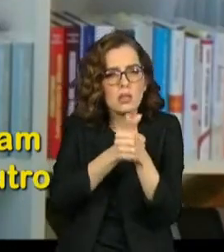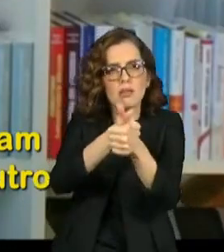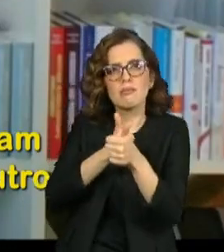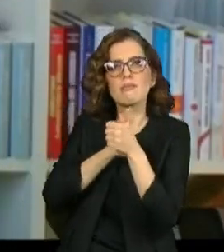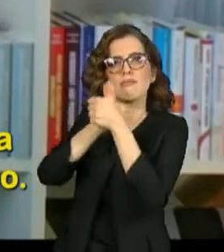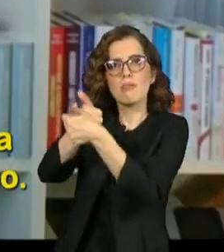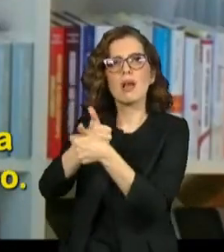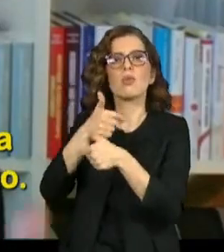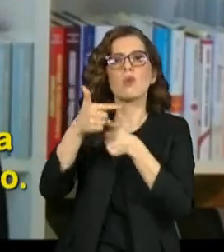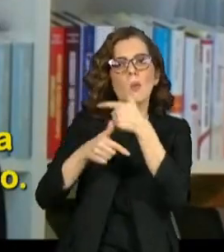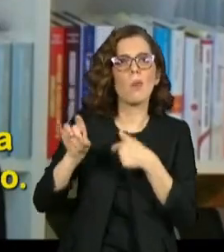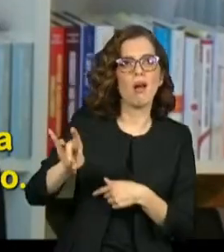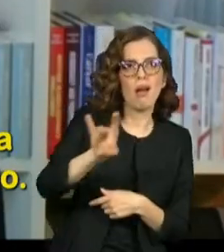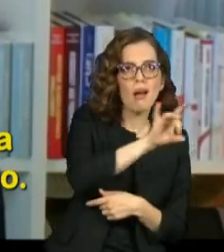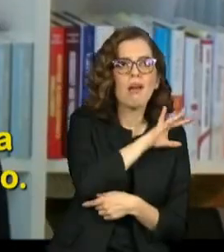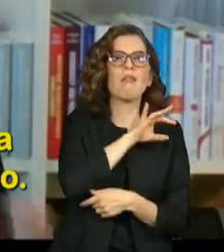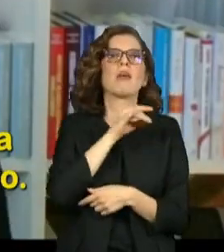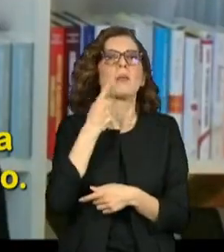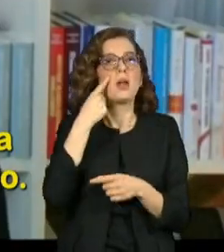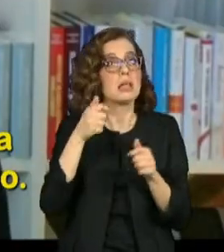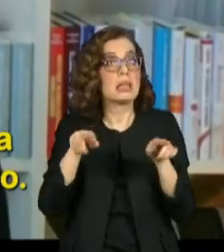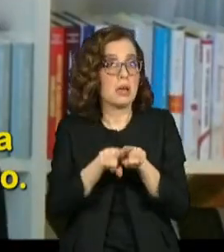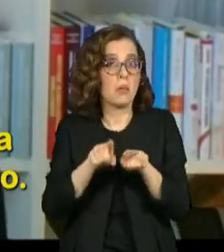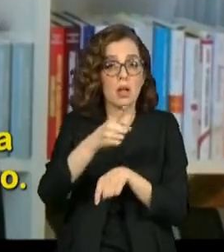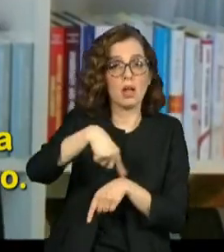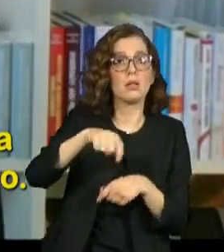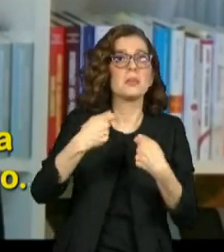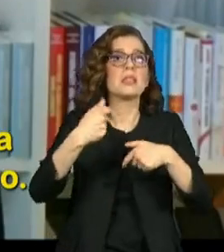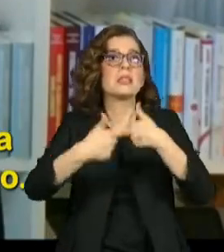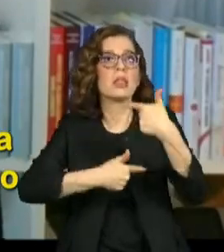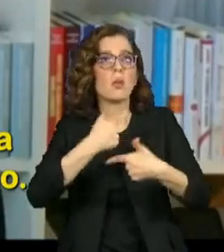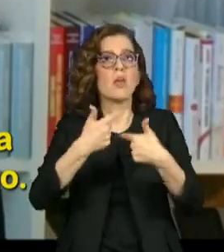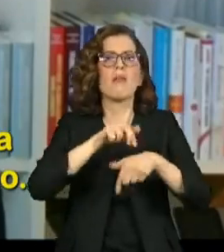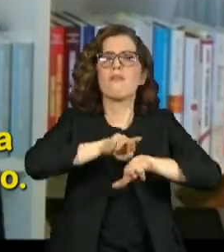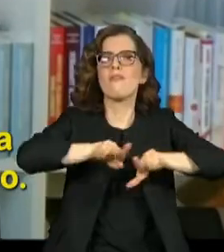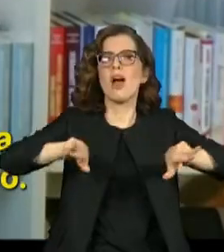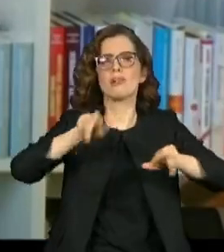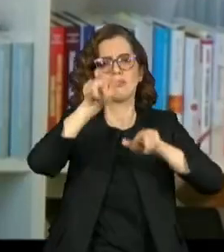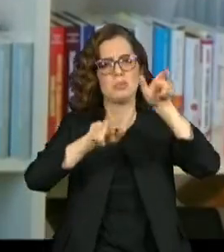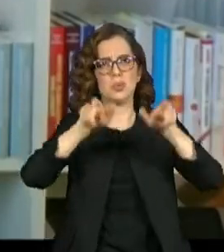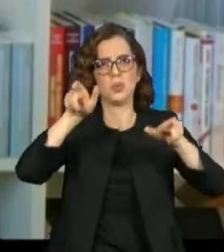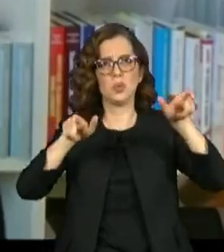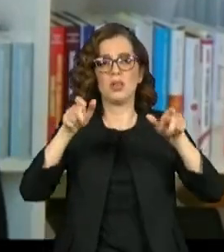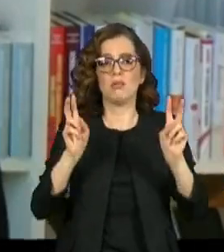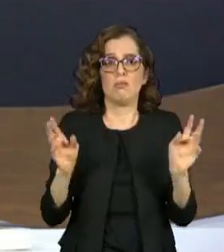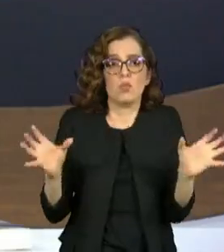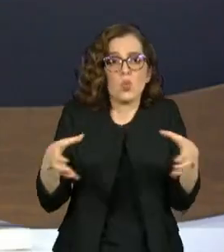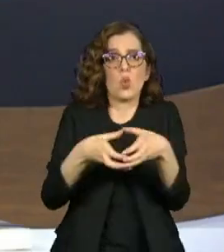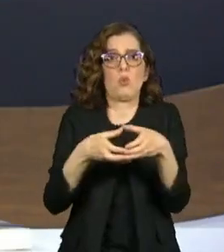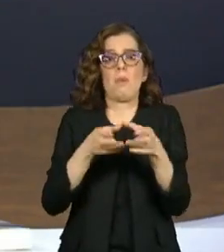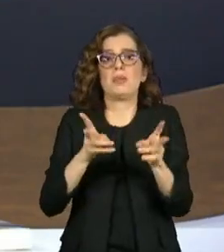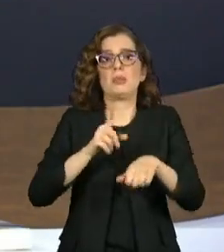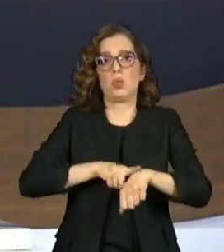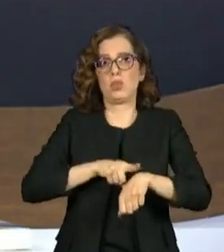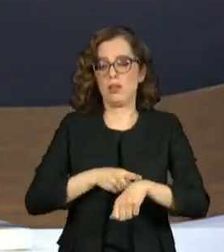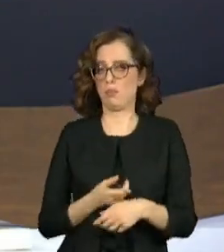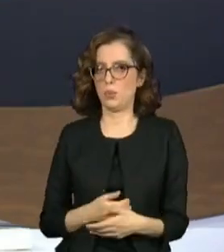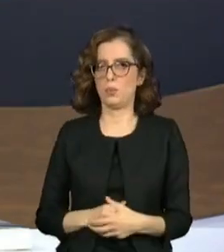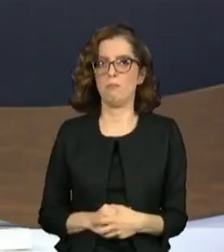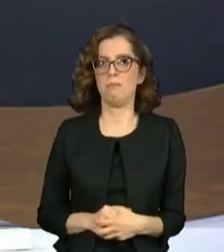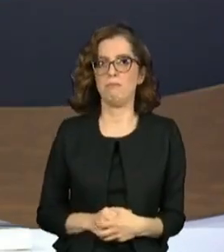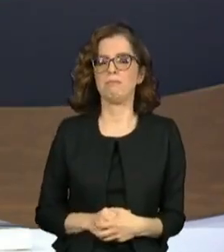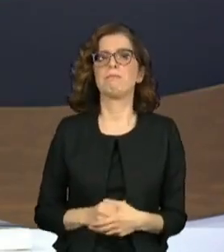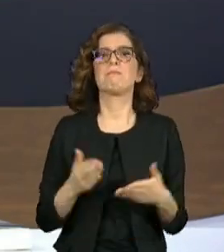many jobs, including when they work for multiple employers at the same time. Certo, a gente vai esmiuçando os